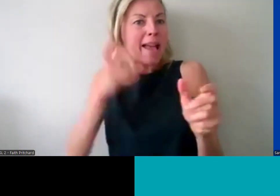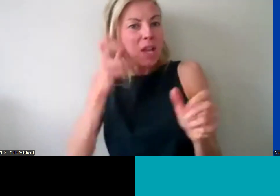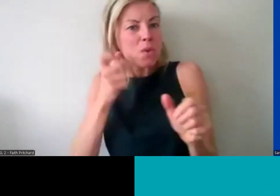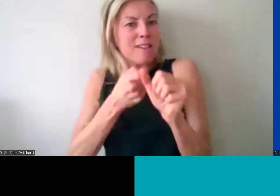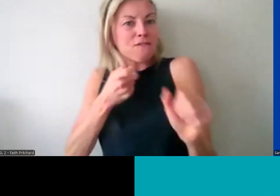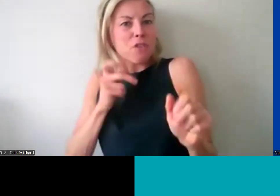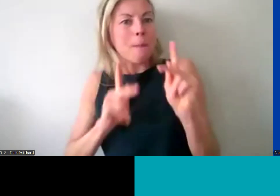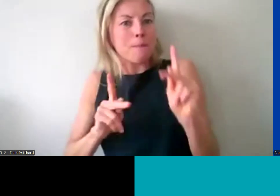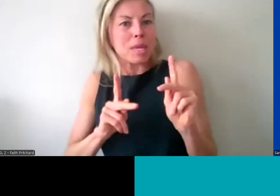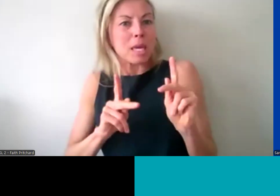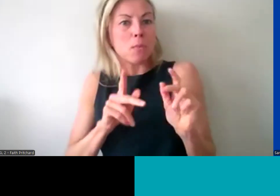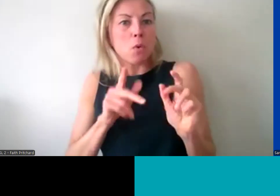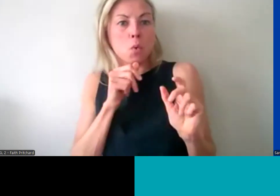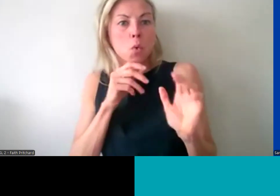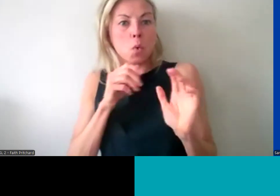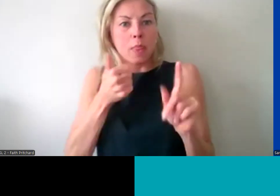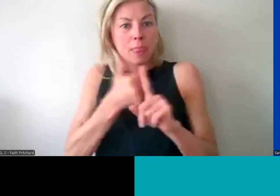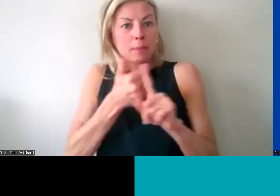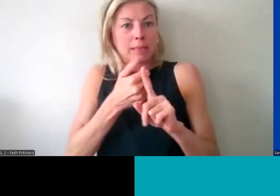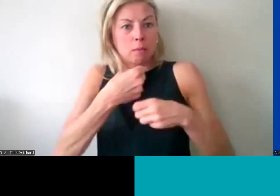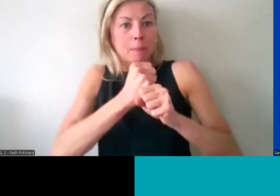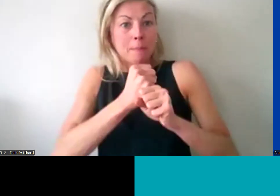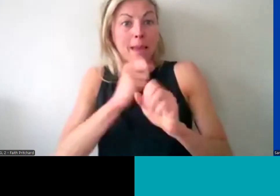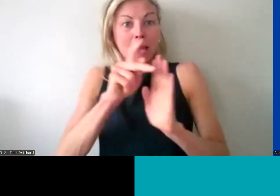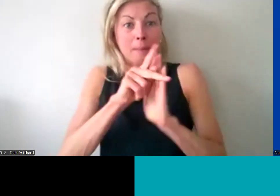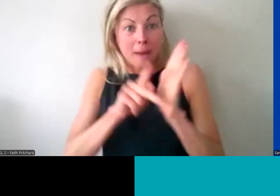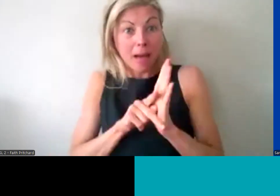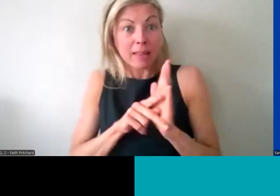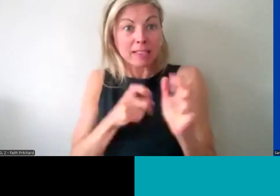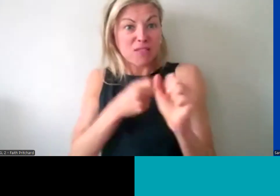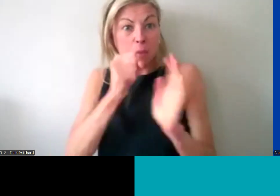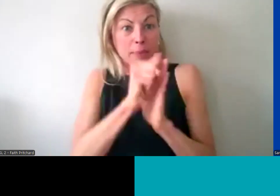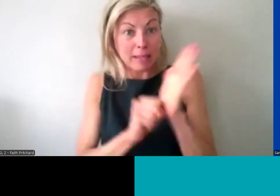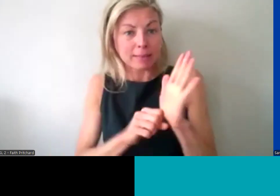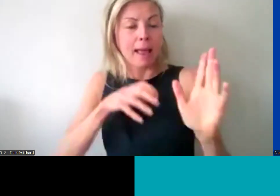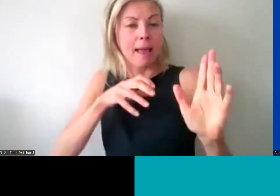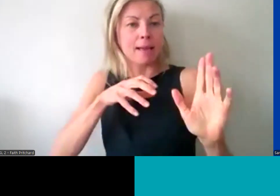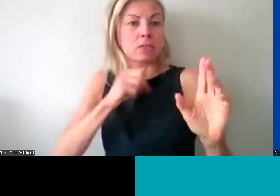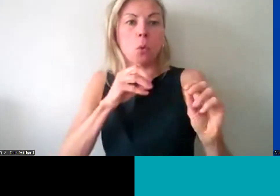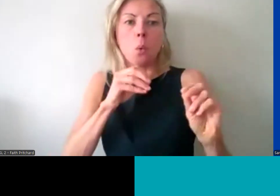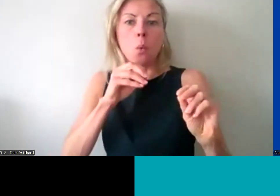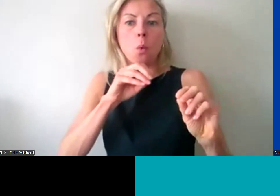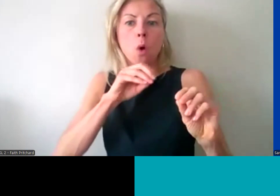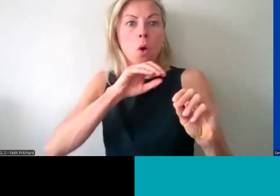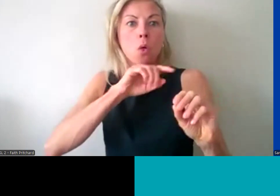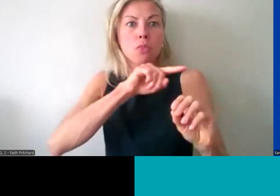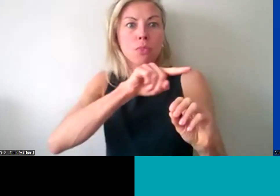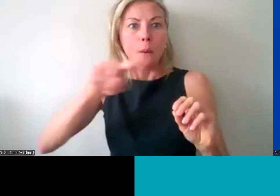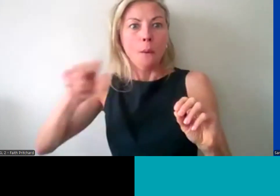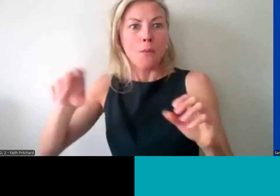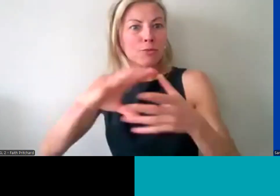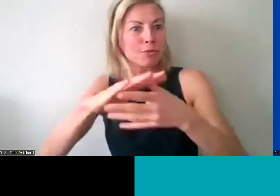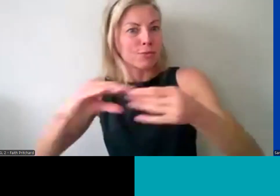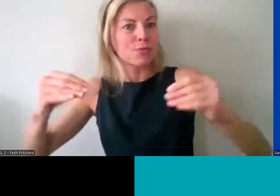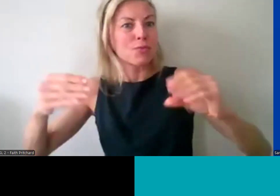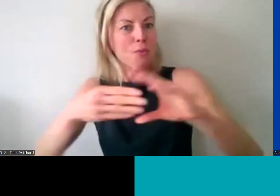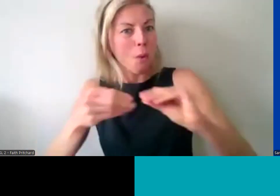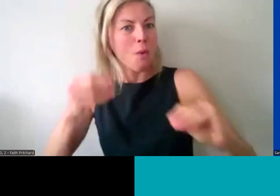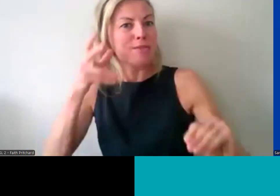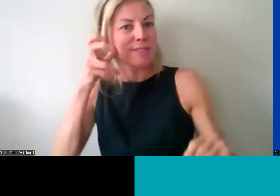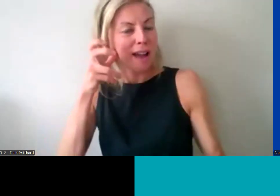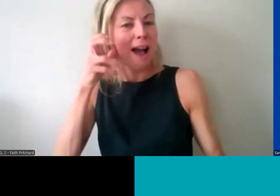state policymakers. Those stories and those individuals, those are what you remember when you leave